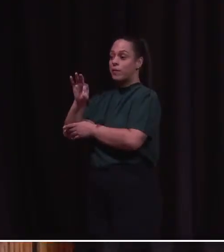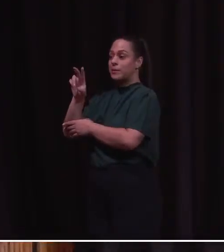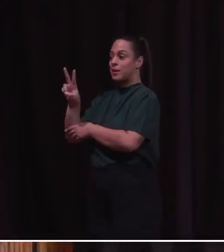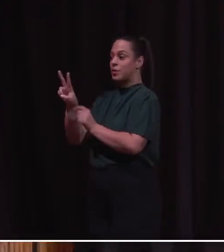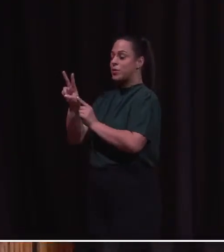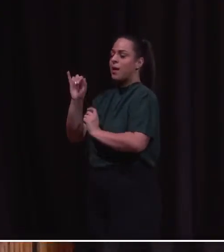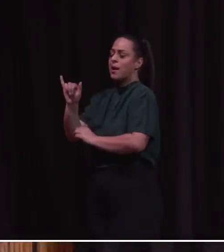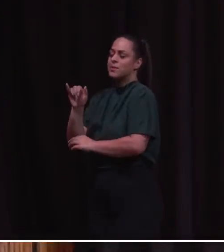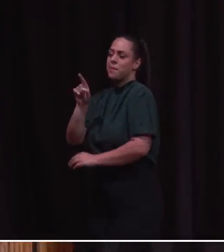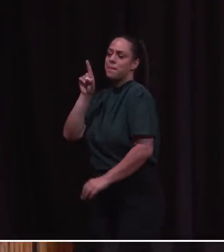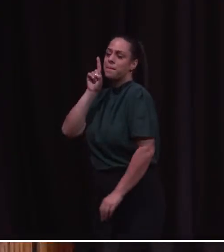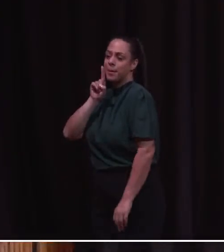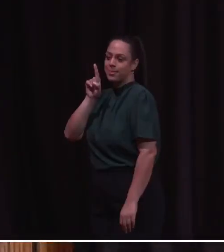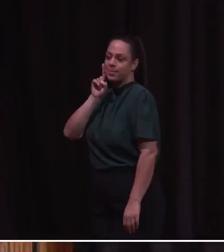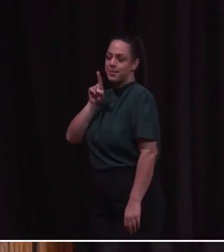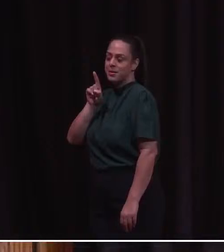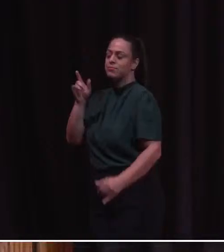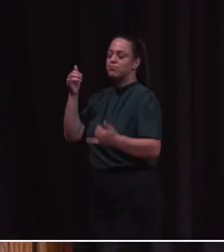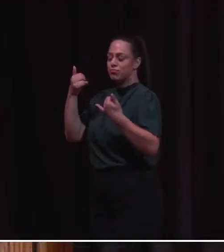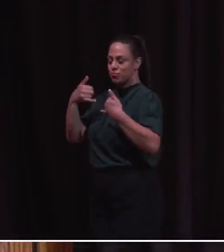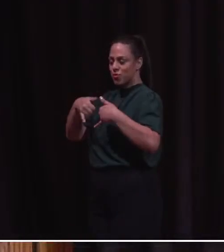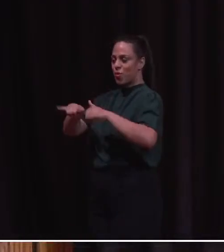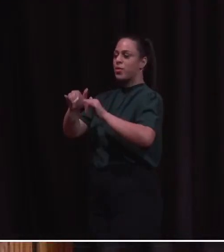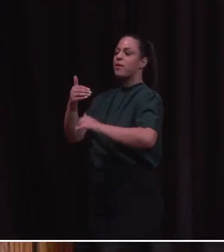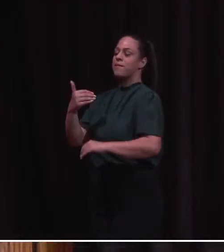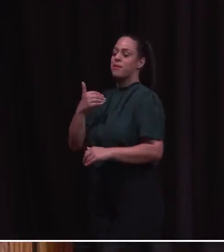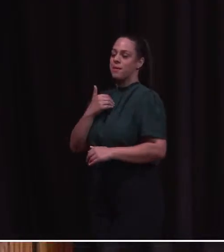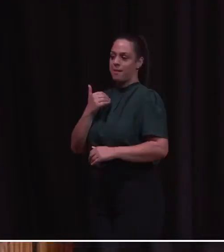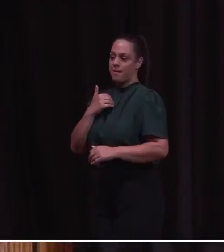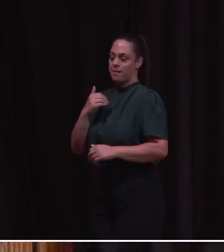lie. It is still a question of power.